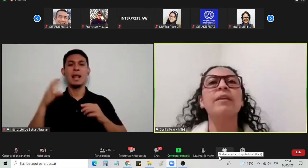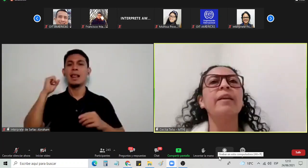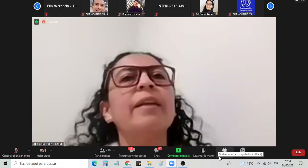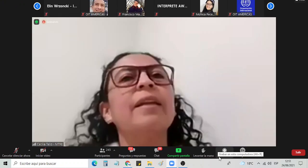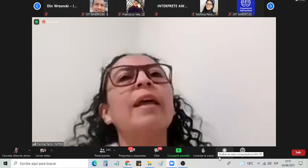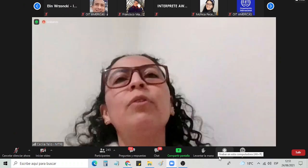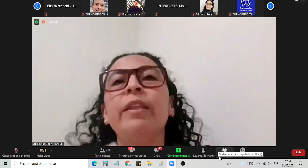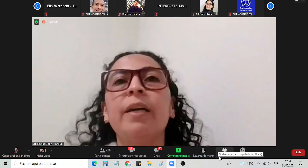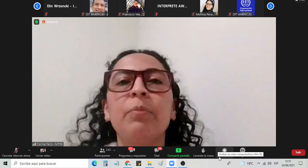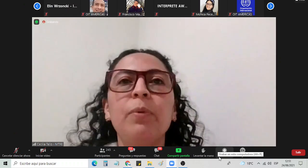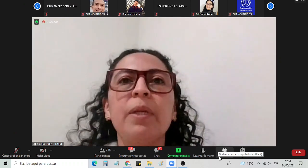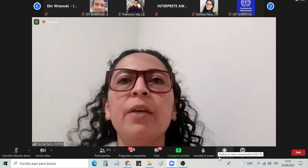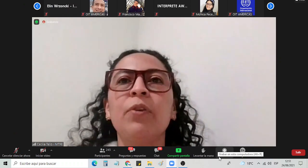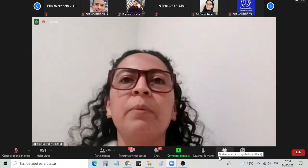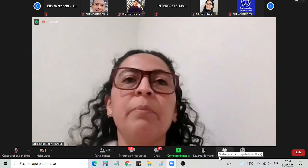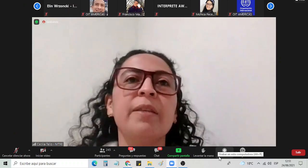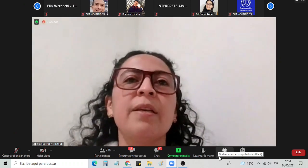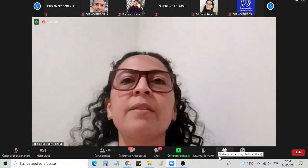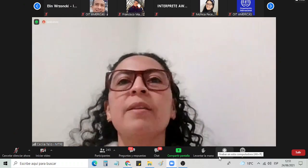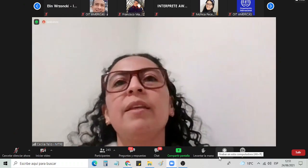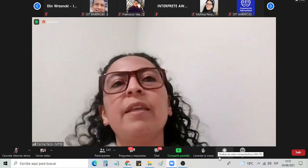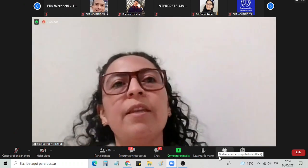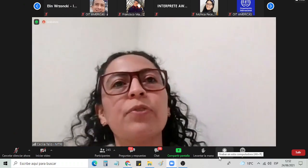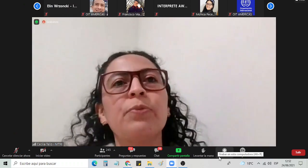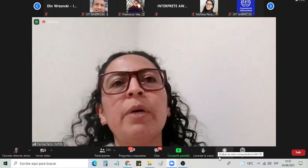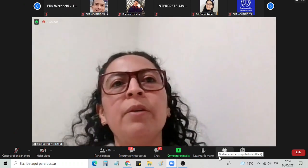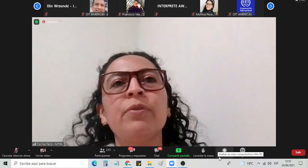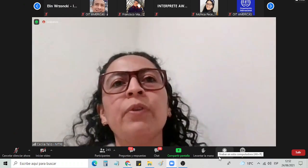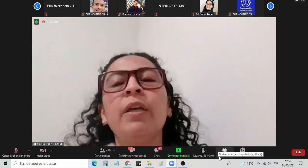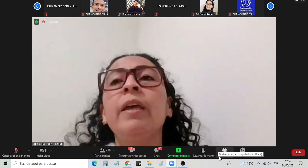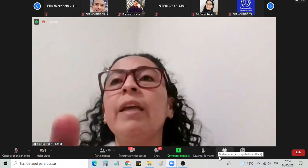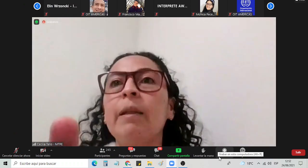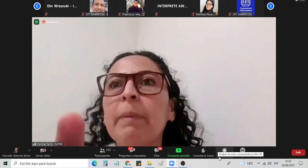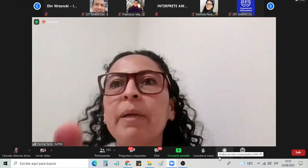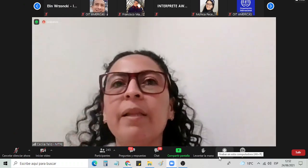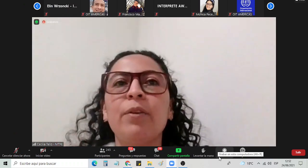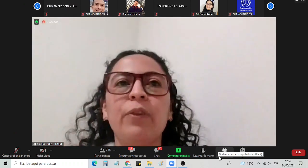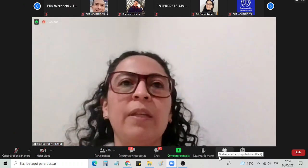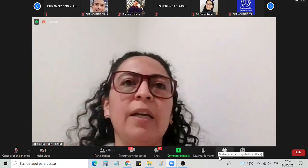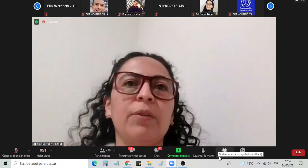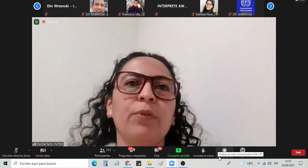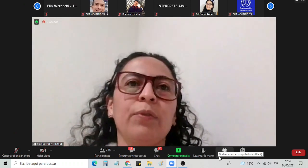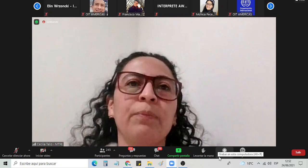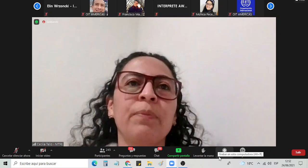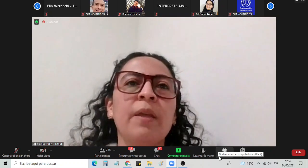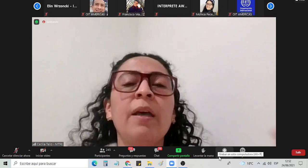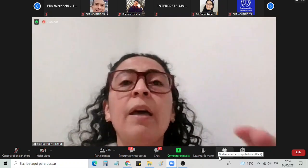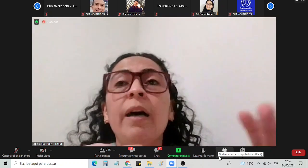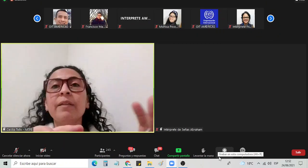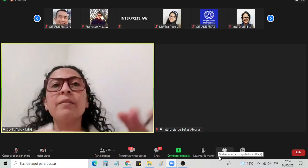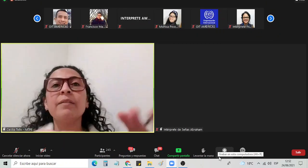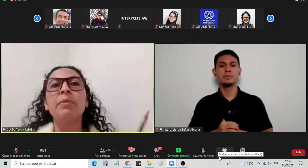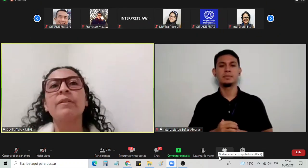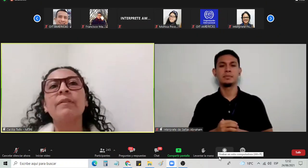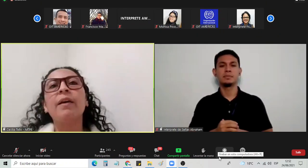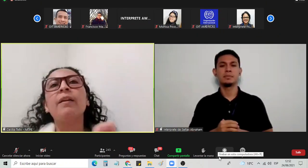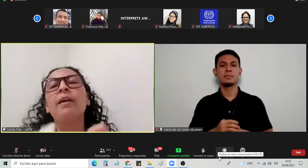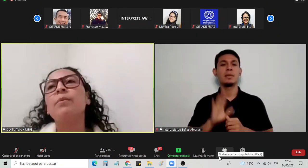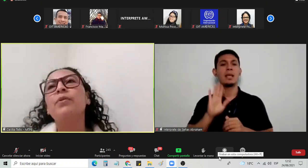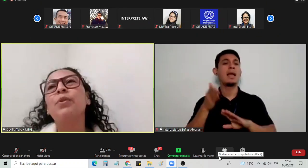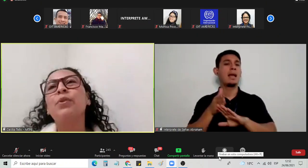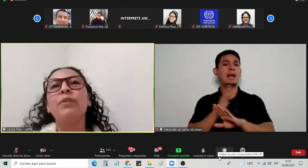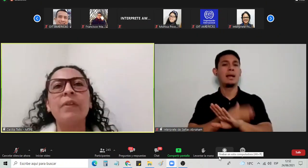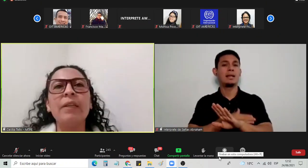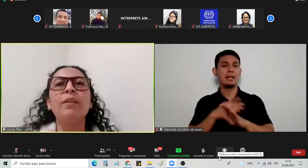and the third man the labor rights and the public policies on business and human rights the role of the unions